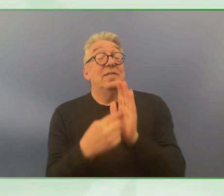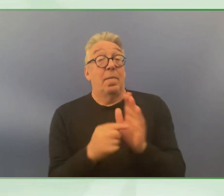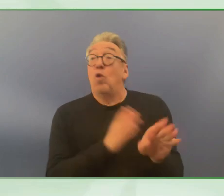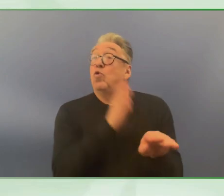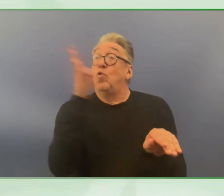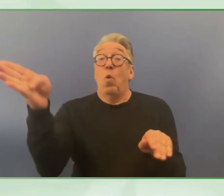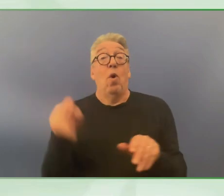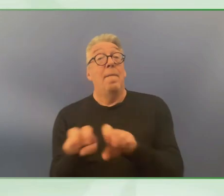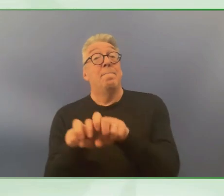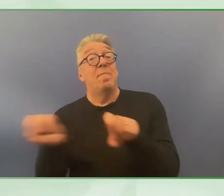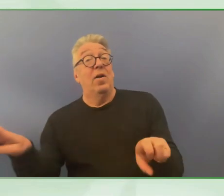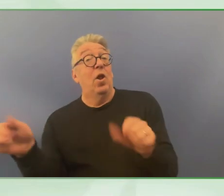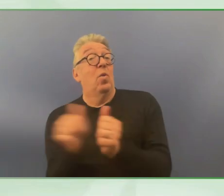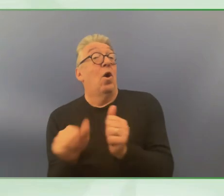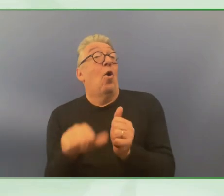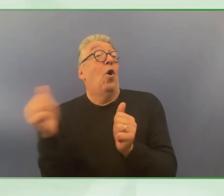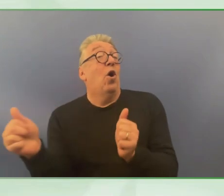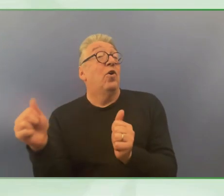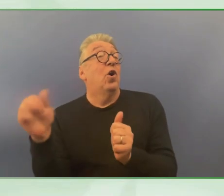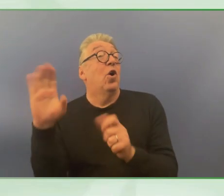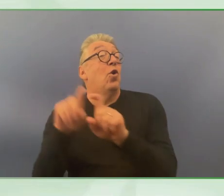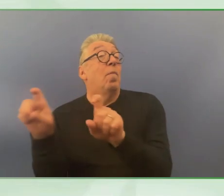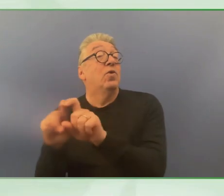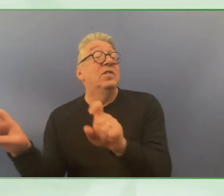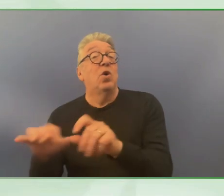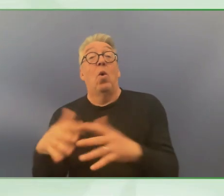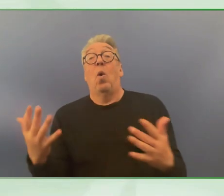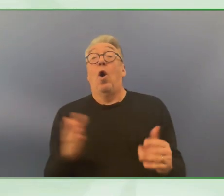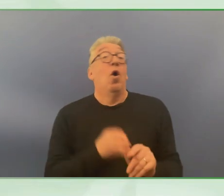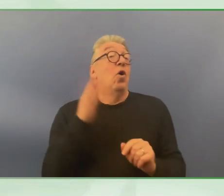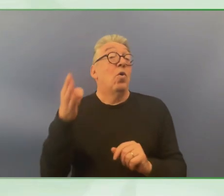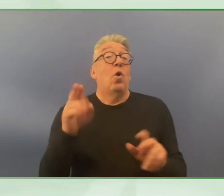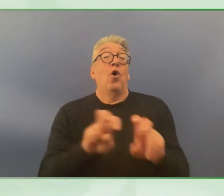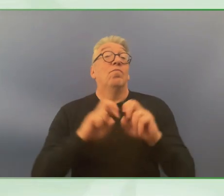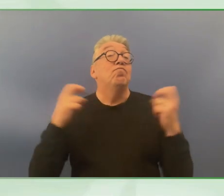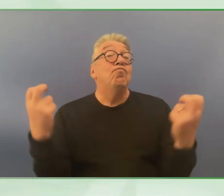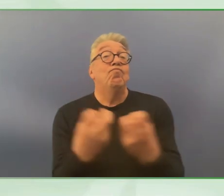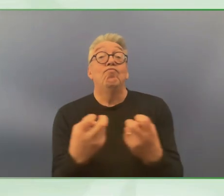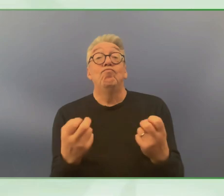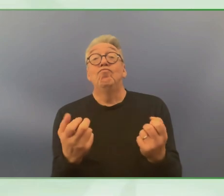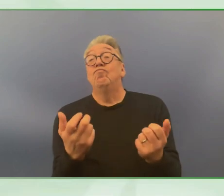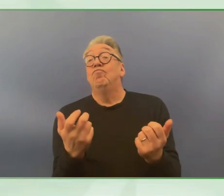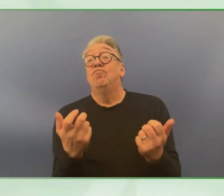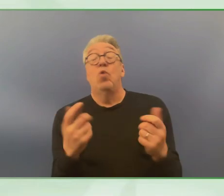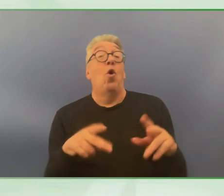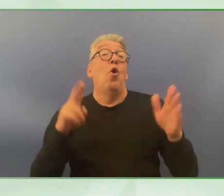other companies or roundtables with other executive sponsors or research papers